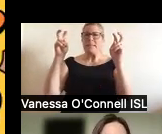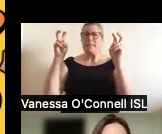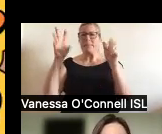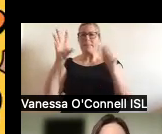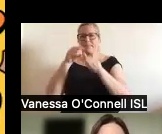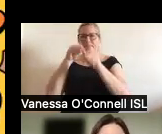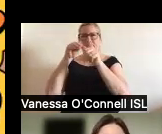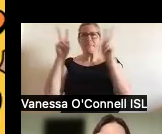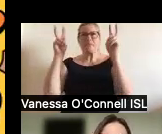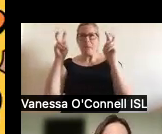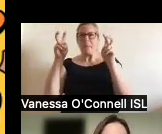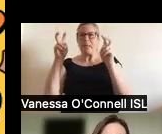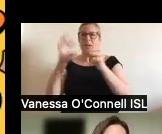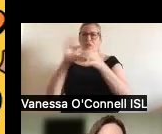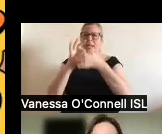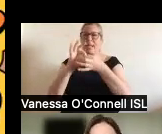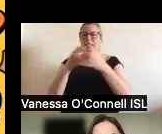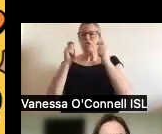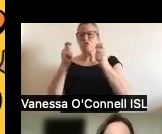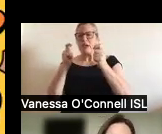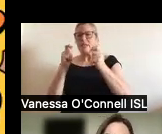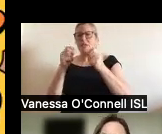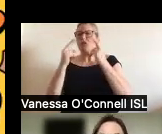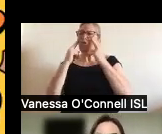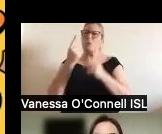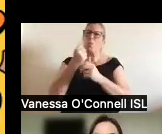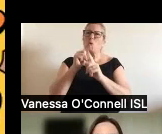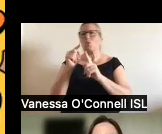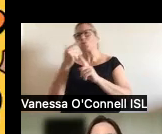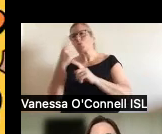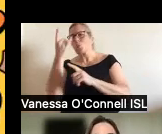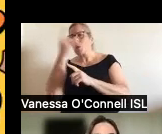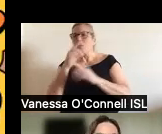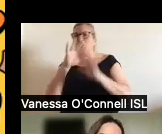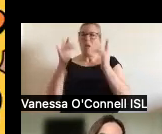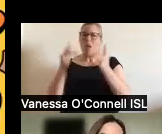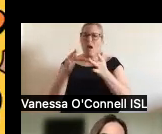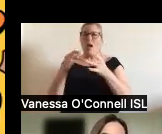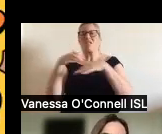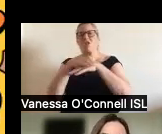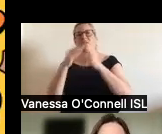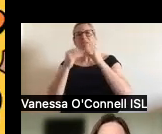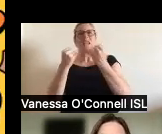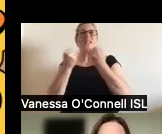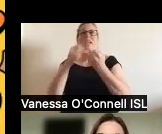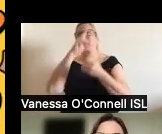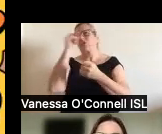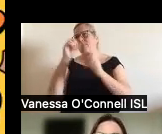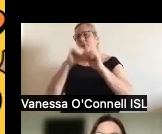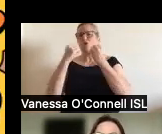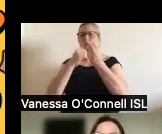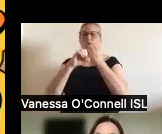related training sessions. They're usually about an hour to 2 hours online, and they'll cover things like social media